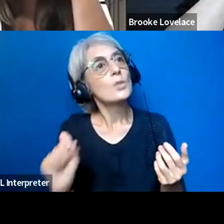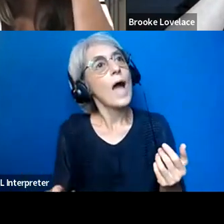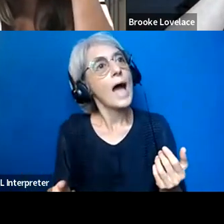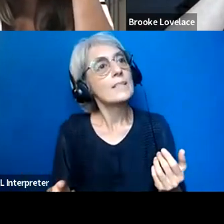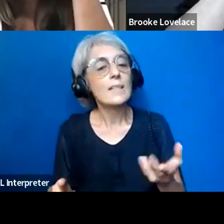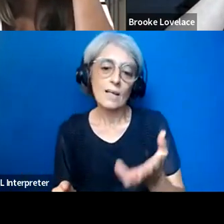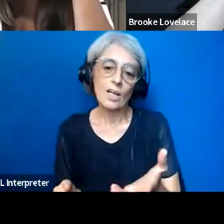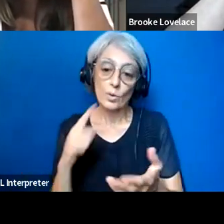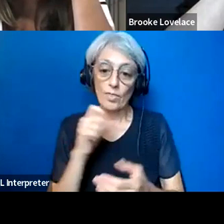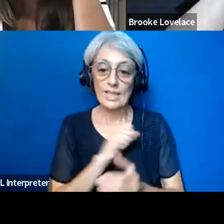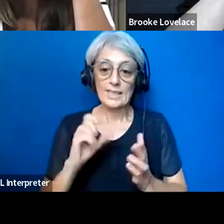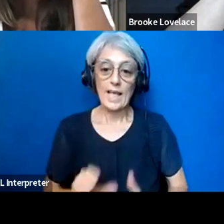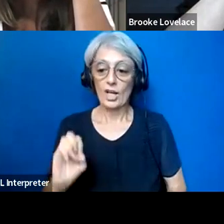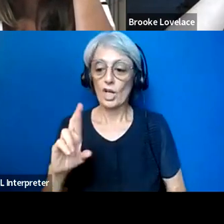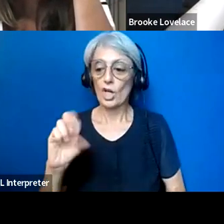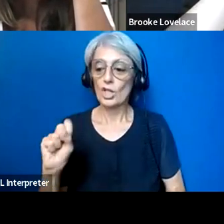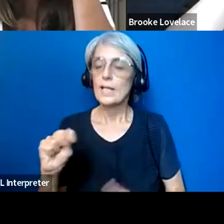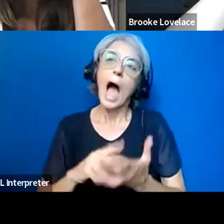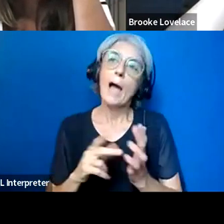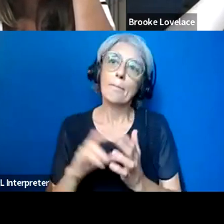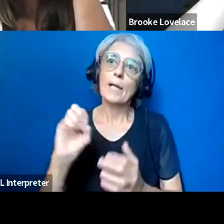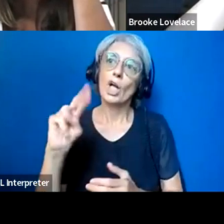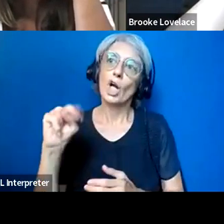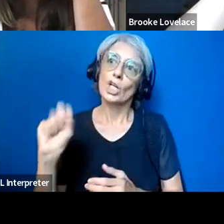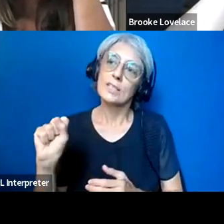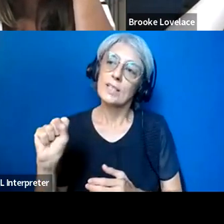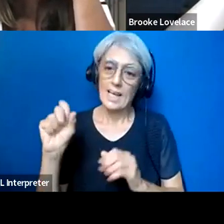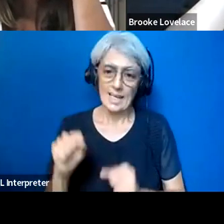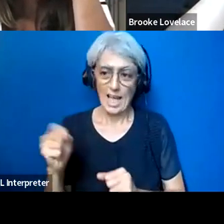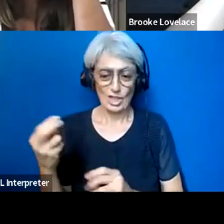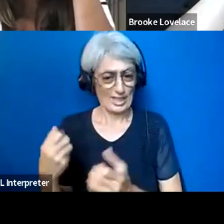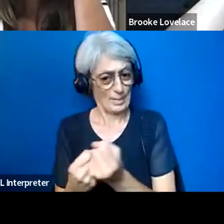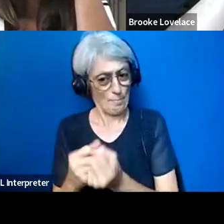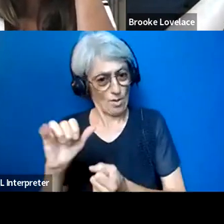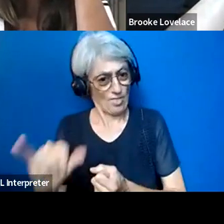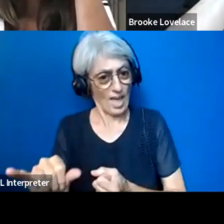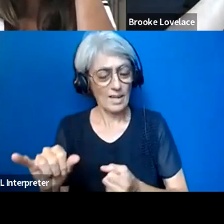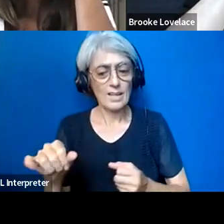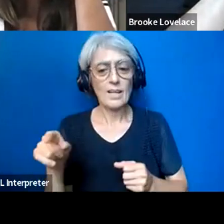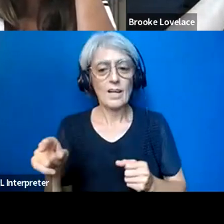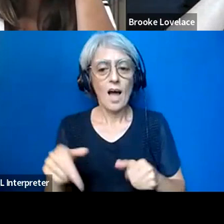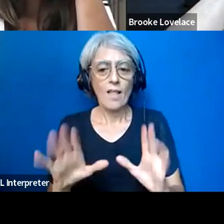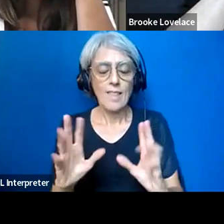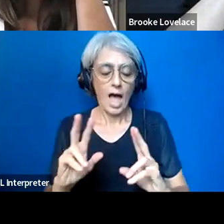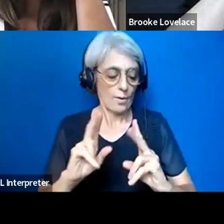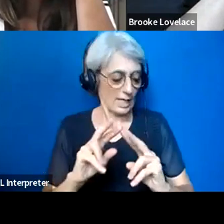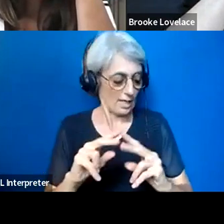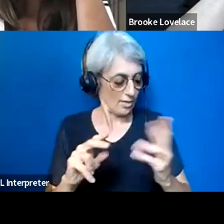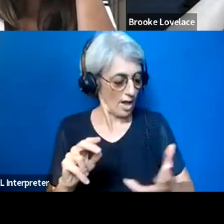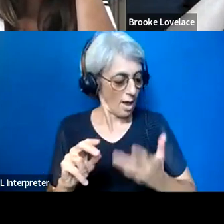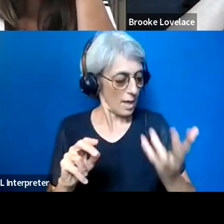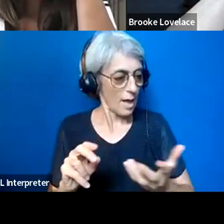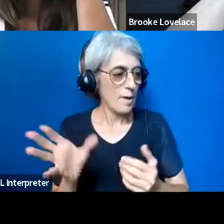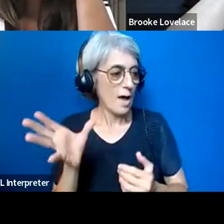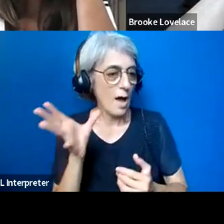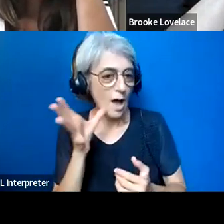something Senator Ernst would be willing to support, is to allow either a parent